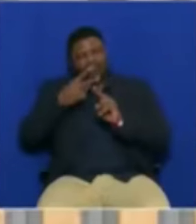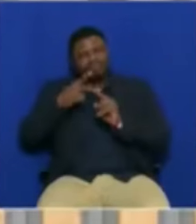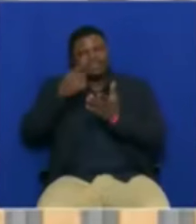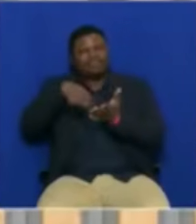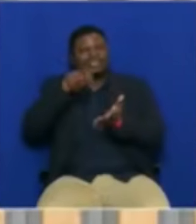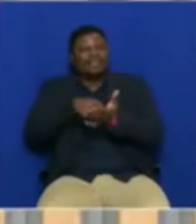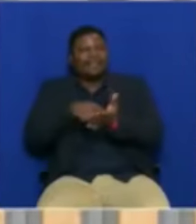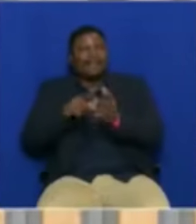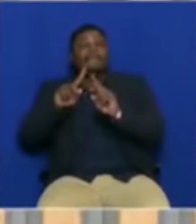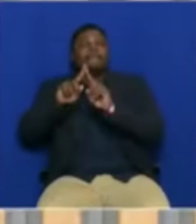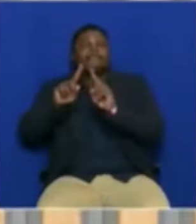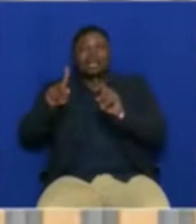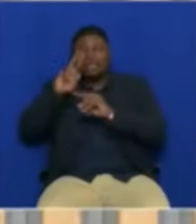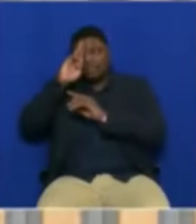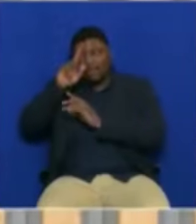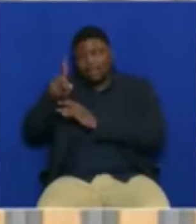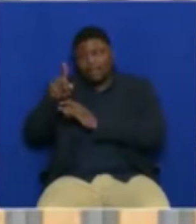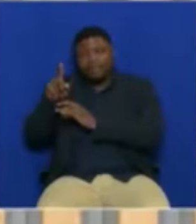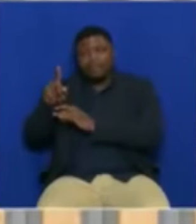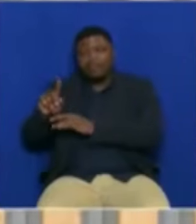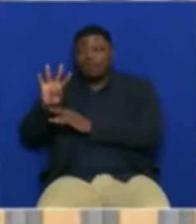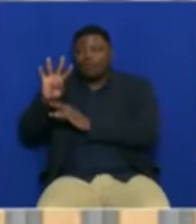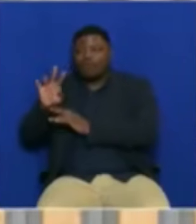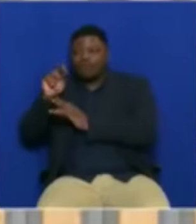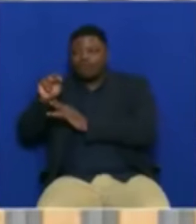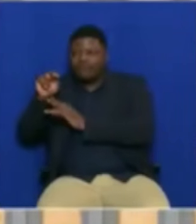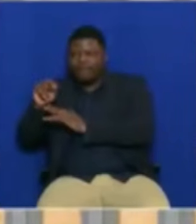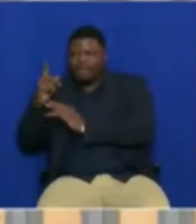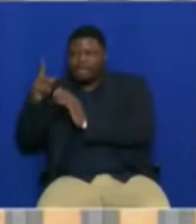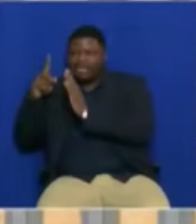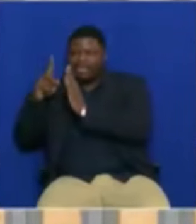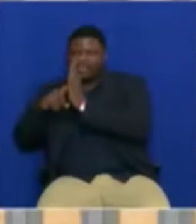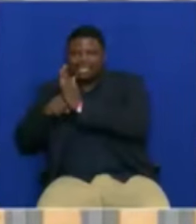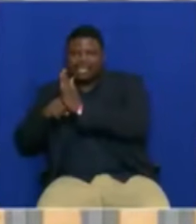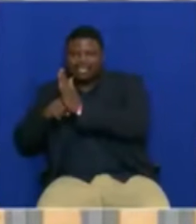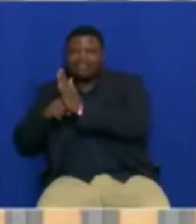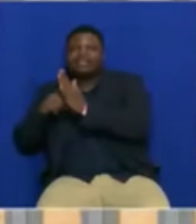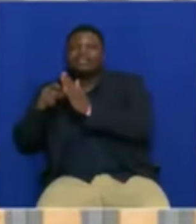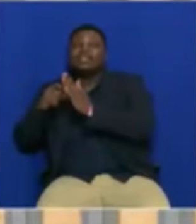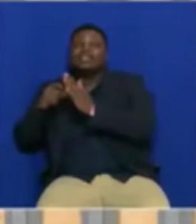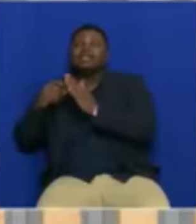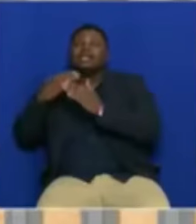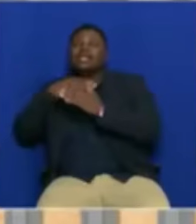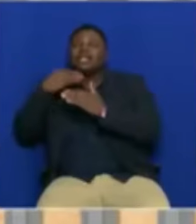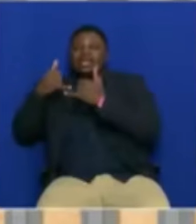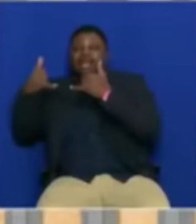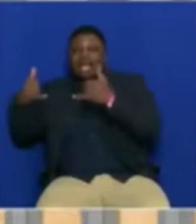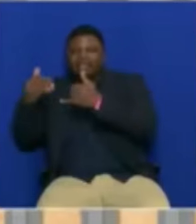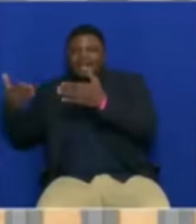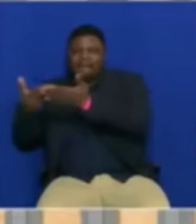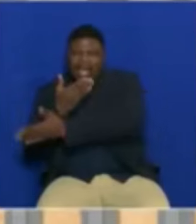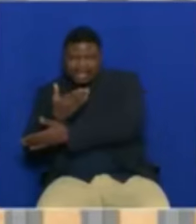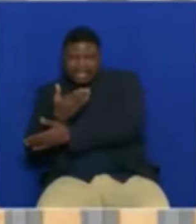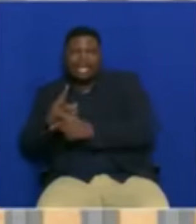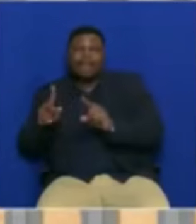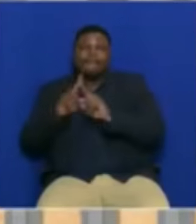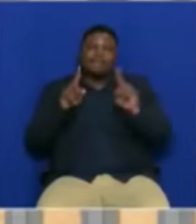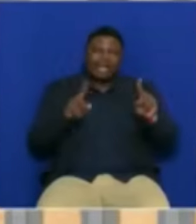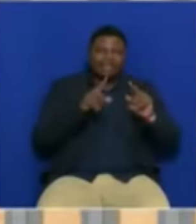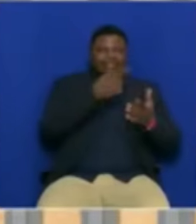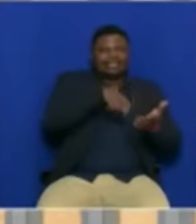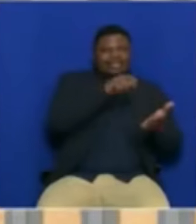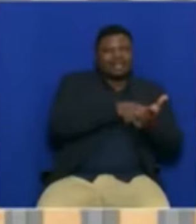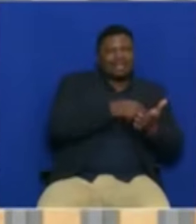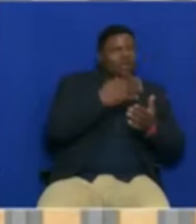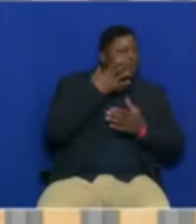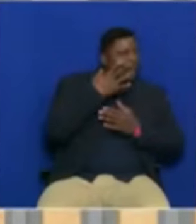by a day. Indeed. And then on the 5th, the stamp suggests On that the that's first when the page. minister's office received it.